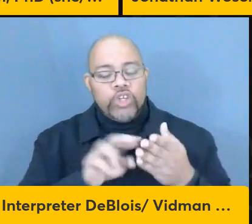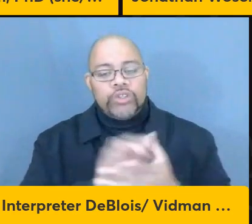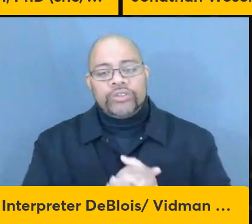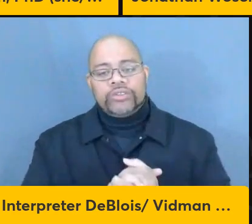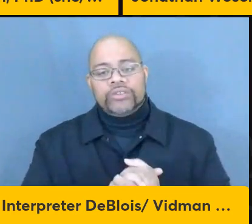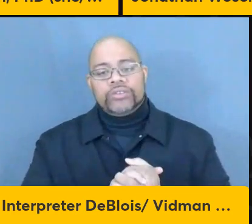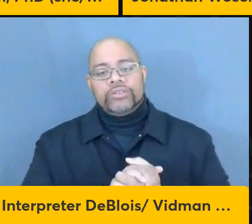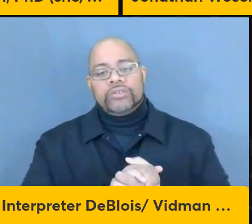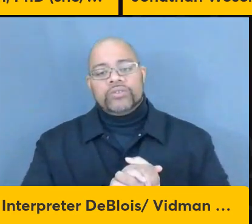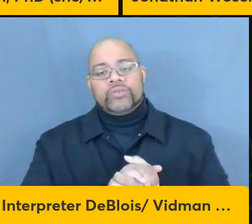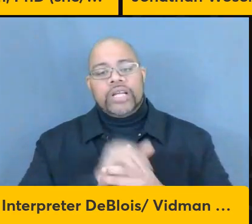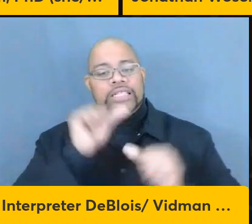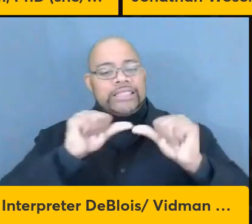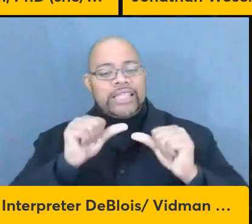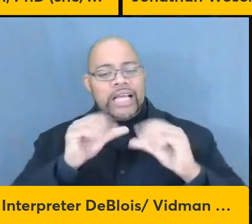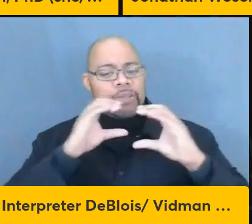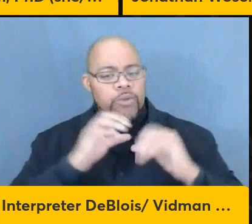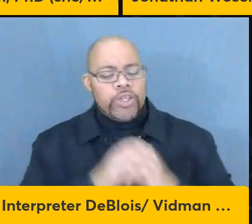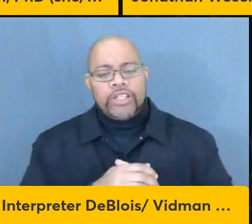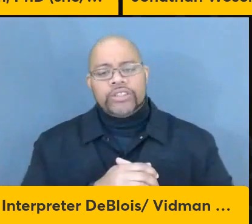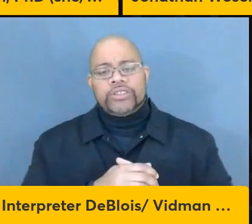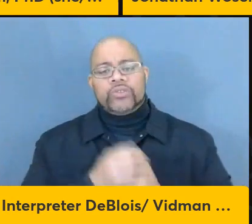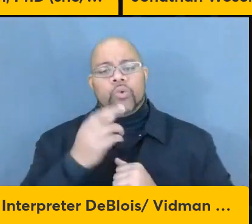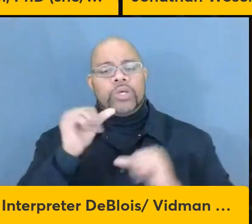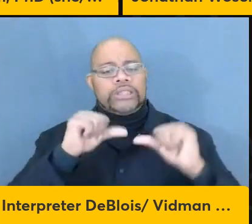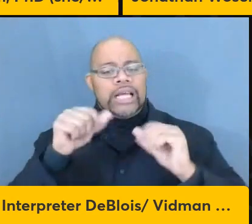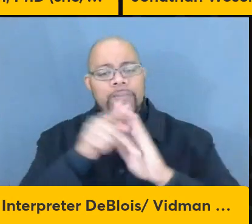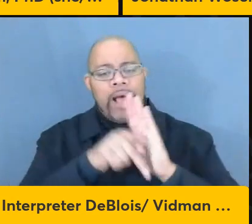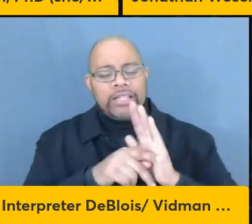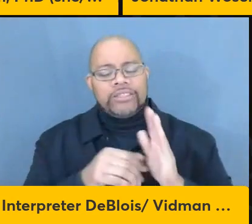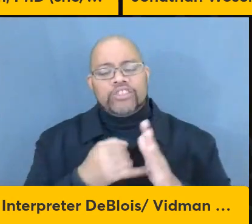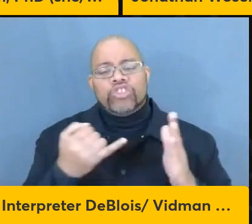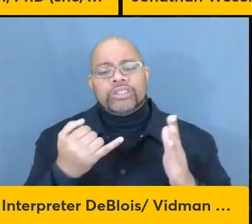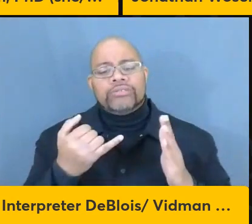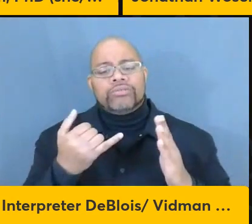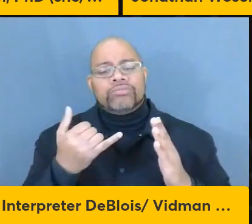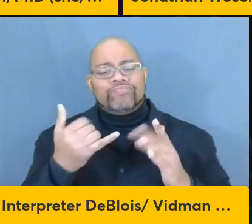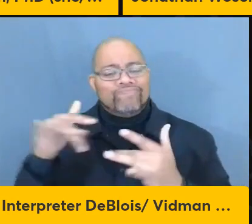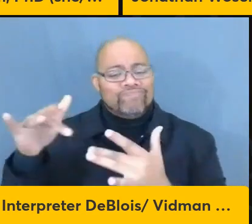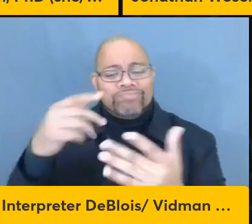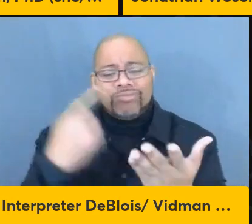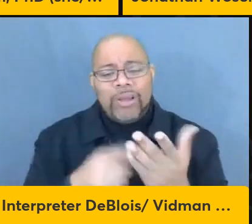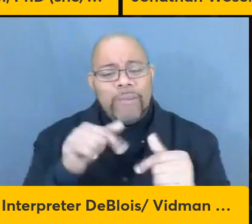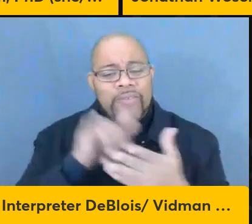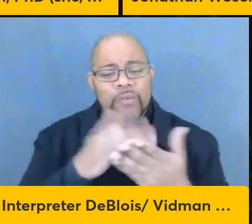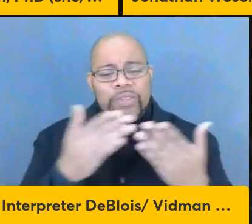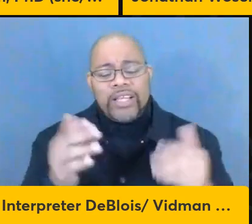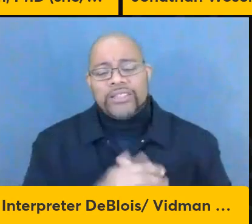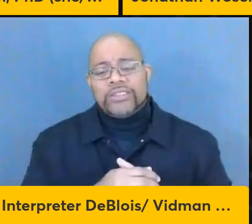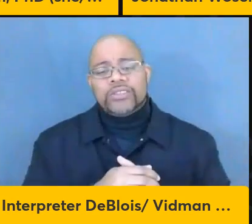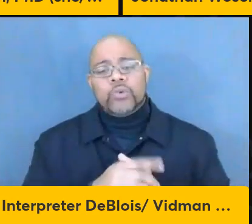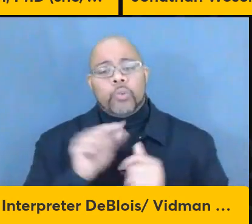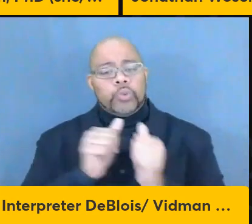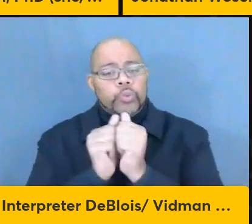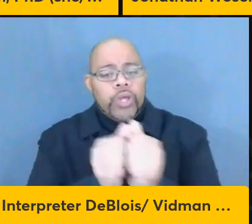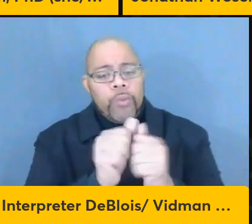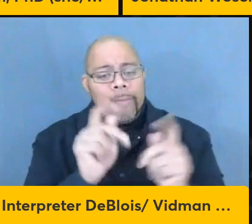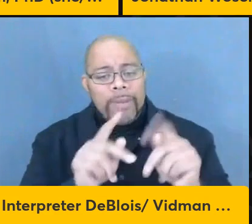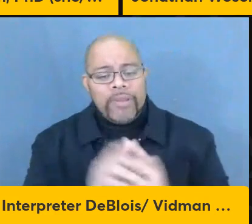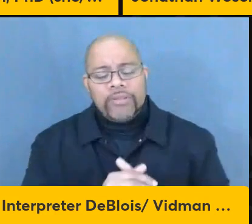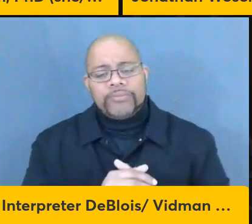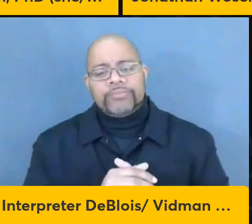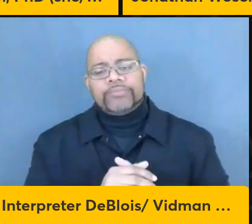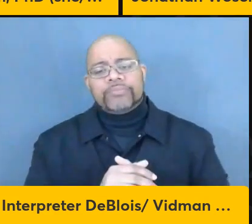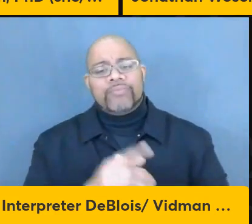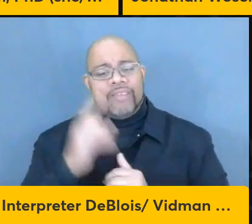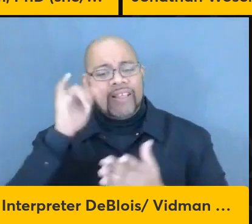or science communication or science policy. Just going around talking about those things when you're together with people,